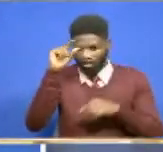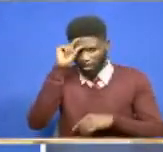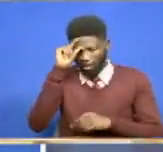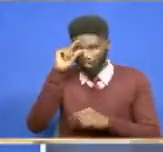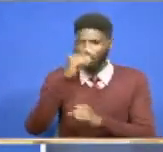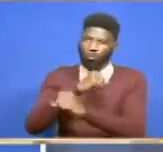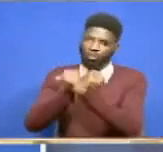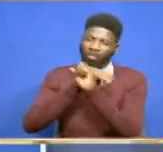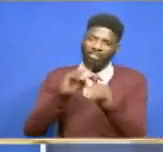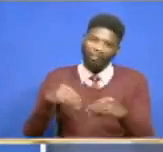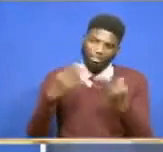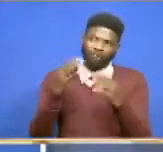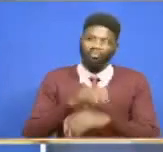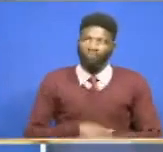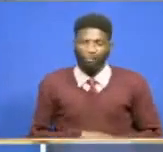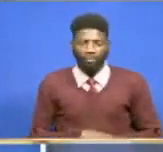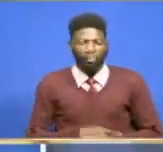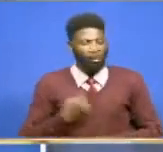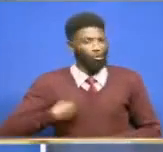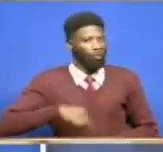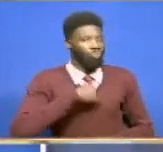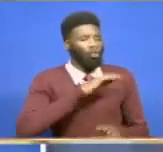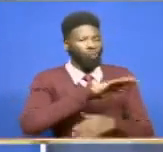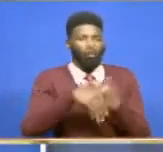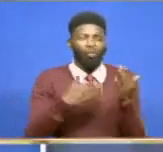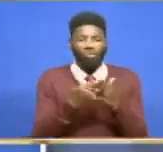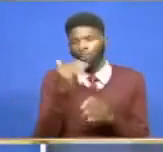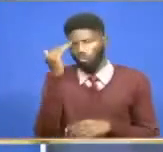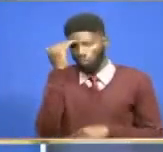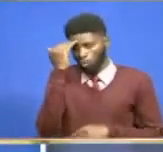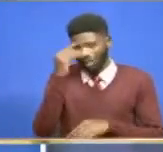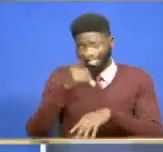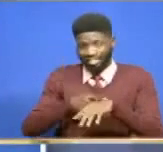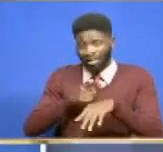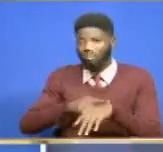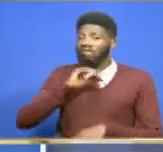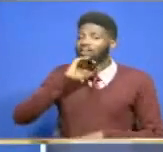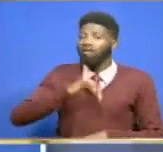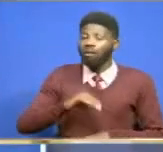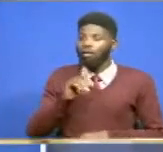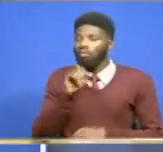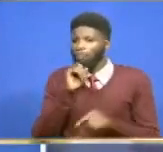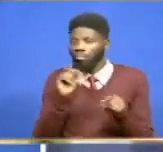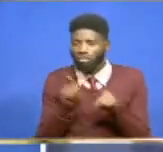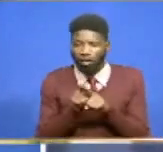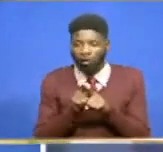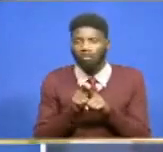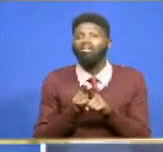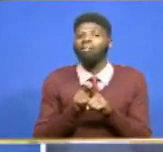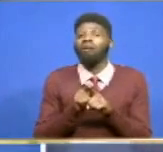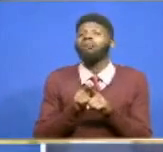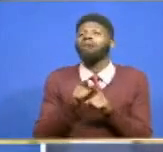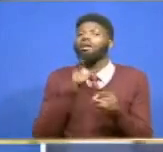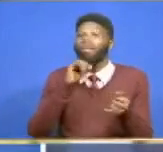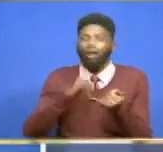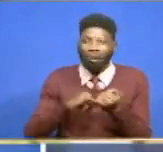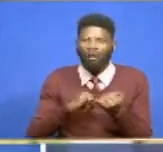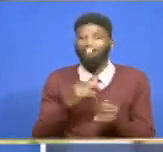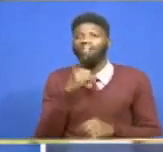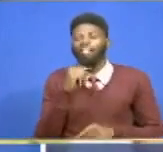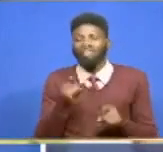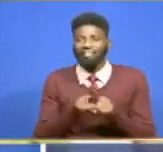all know what it means to lose a son, brother, husband, father, and a dear friend. Of